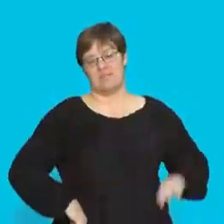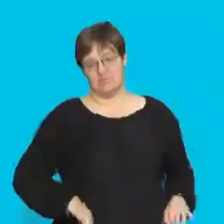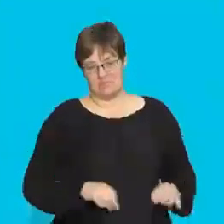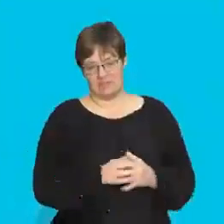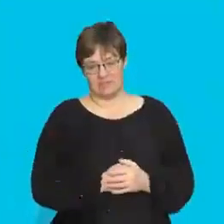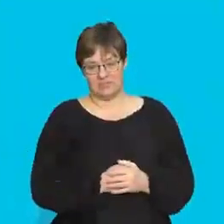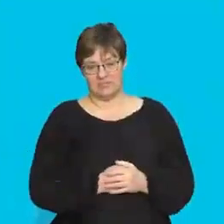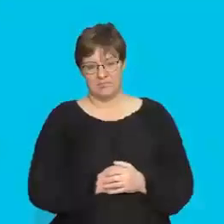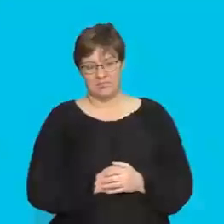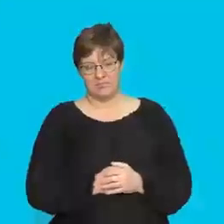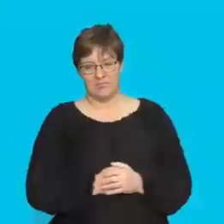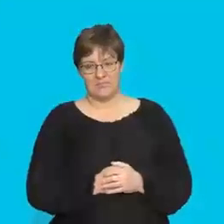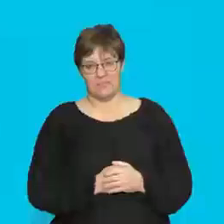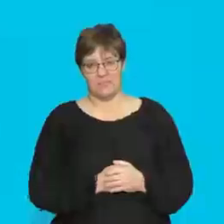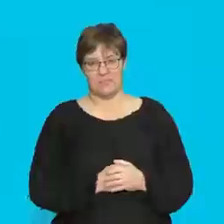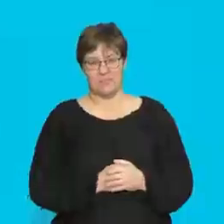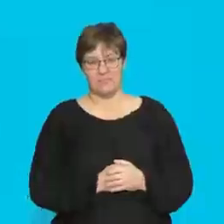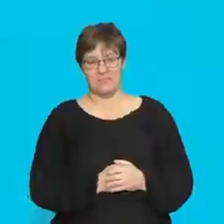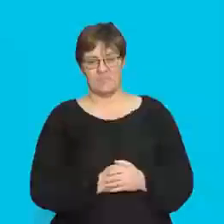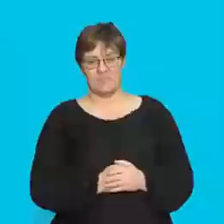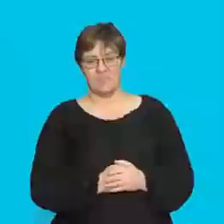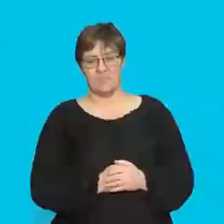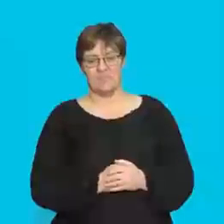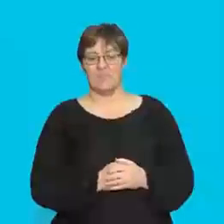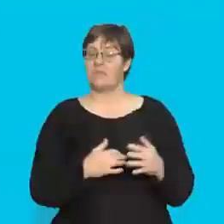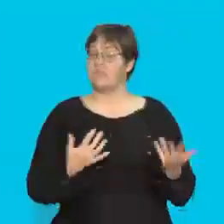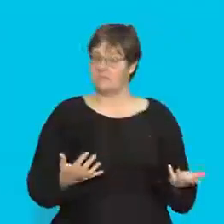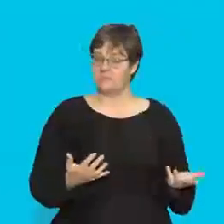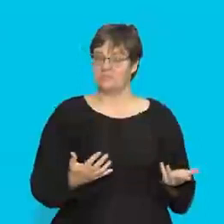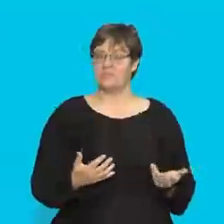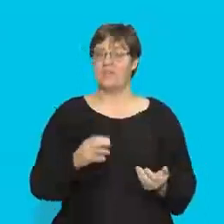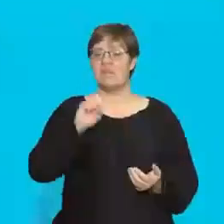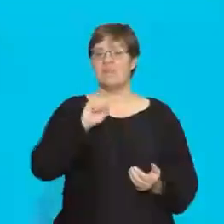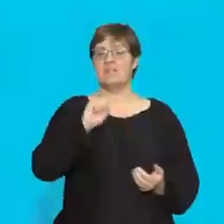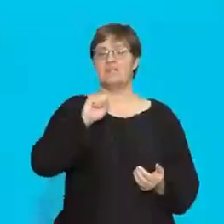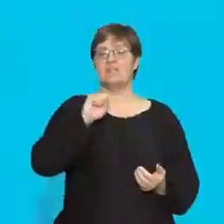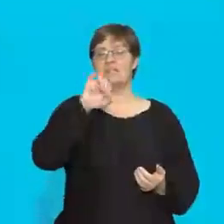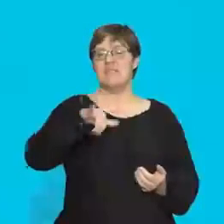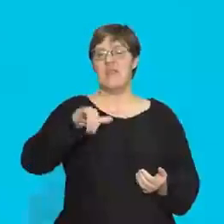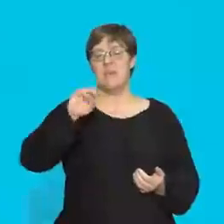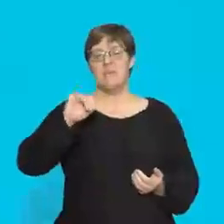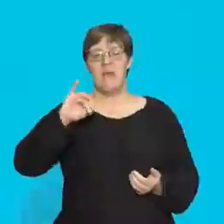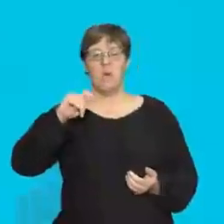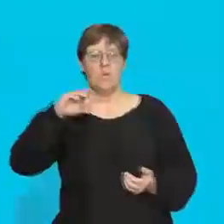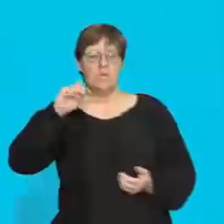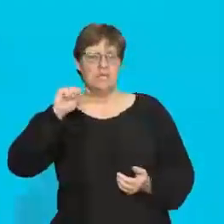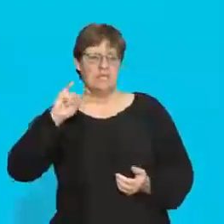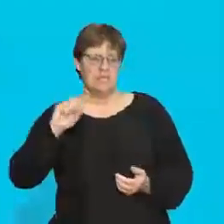benefiting, so we call this mutualism. But symbiosis